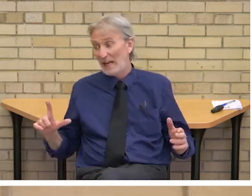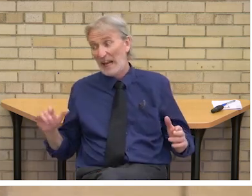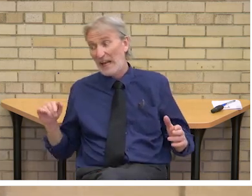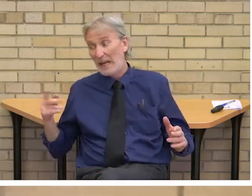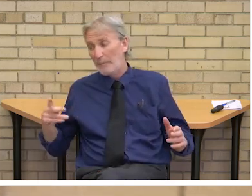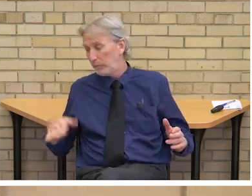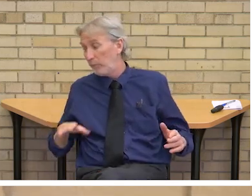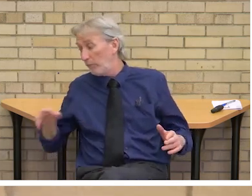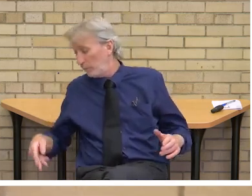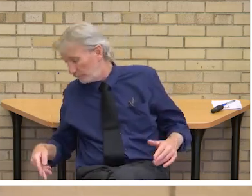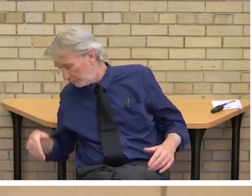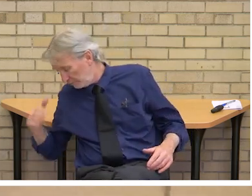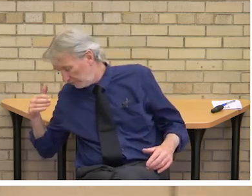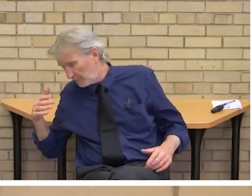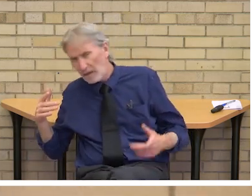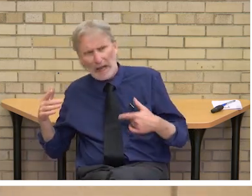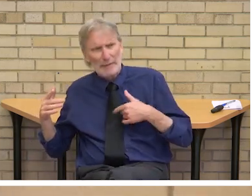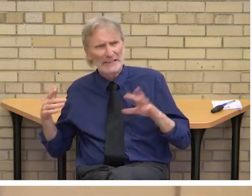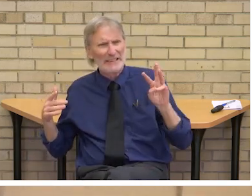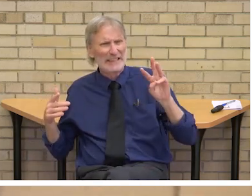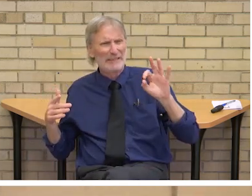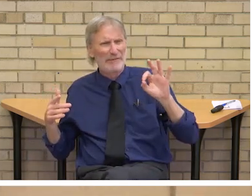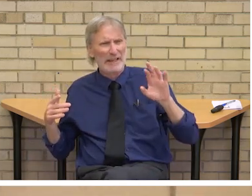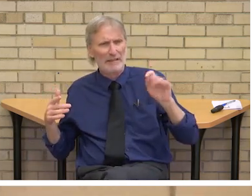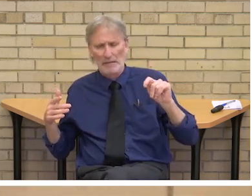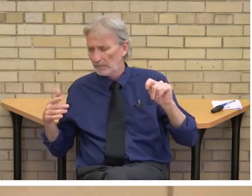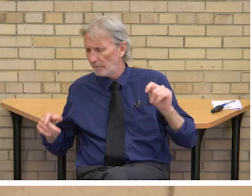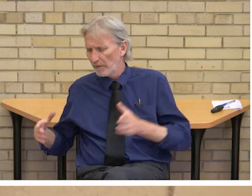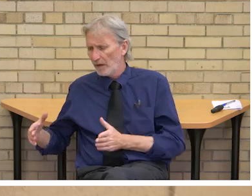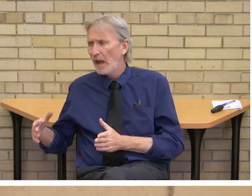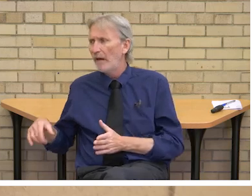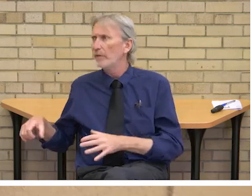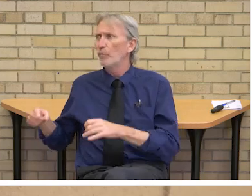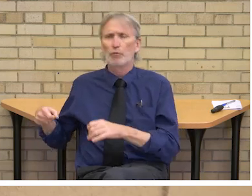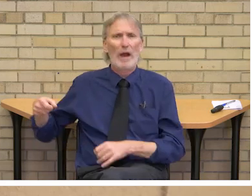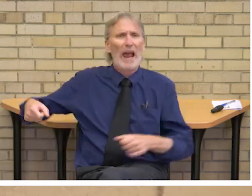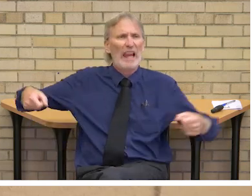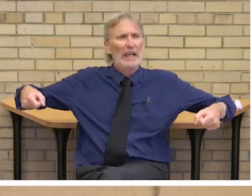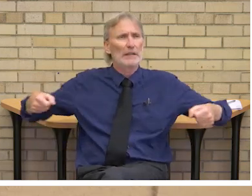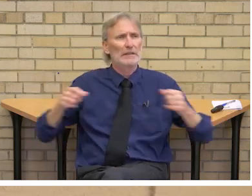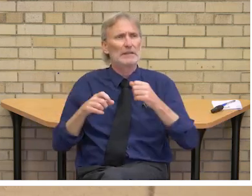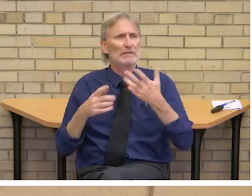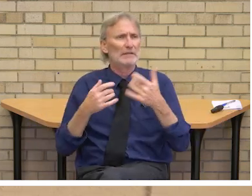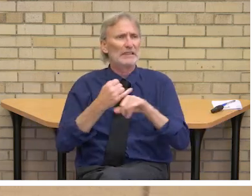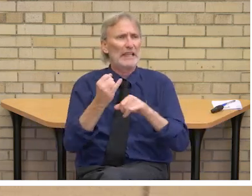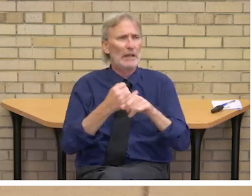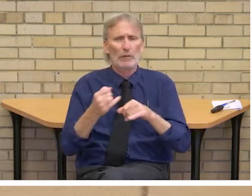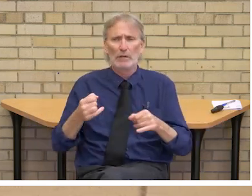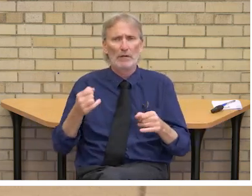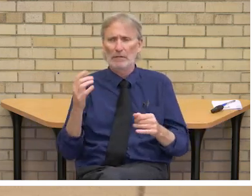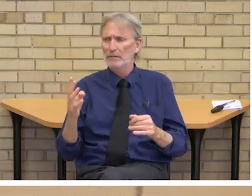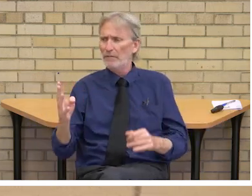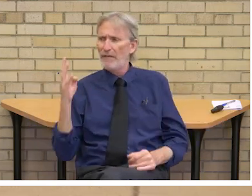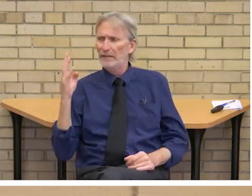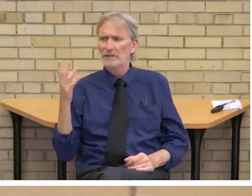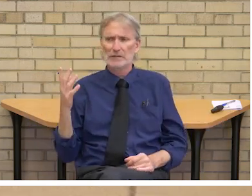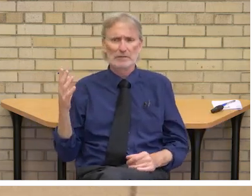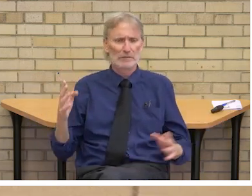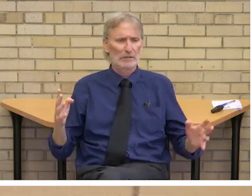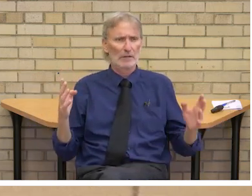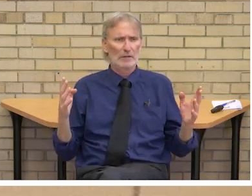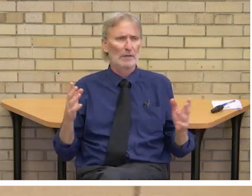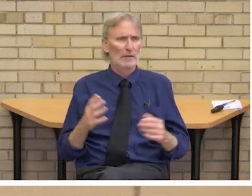of the concrete, it's I think 6 feet, but then you've got the steel railings and the steel fencing on